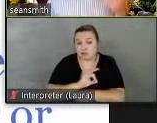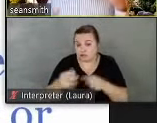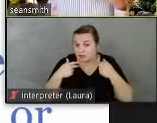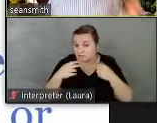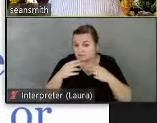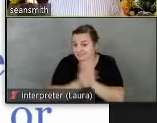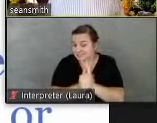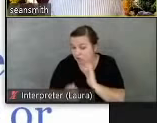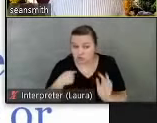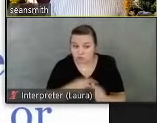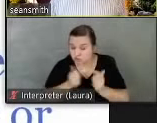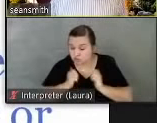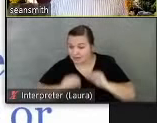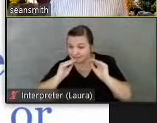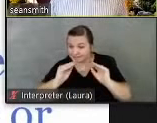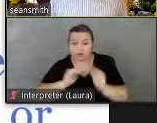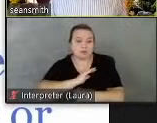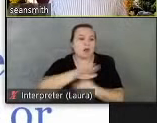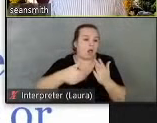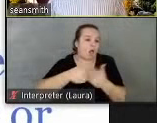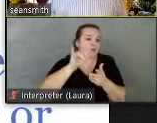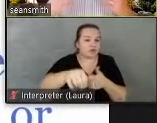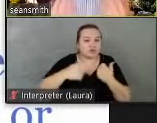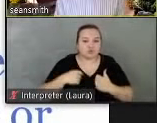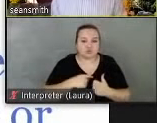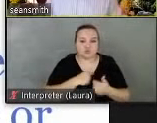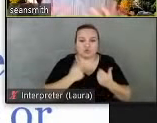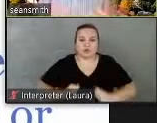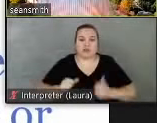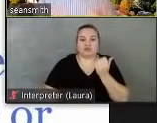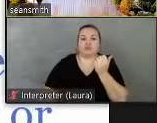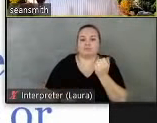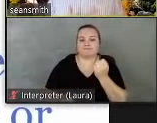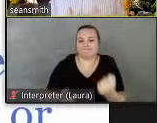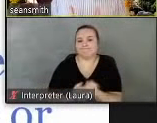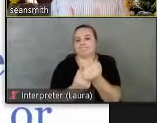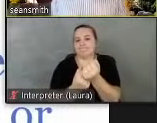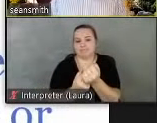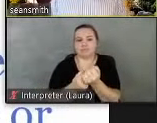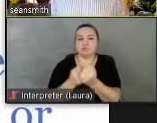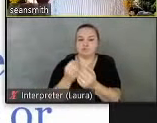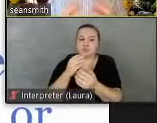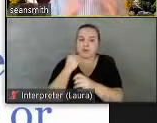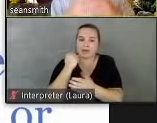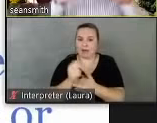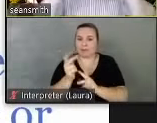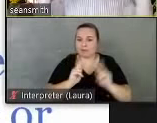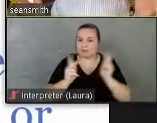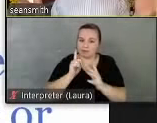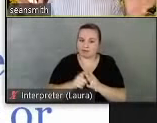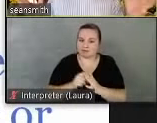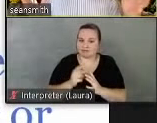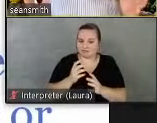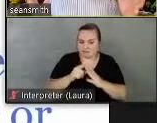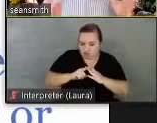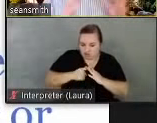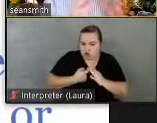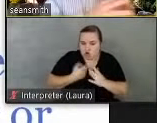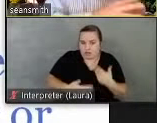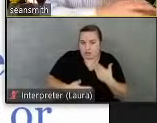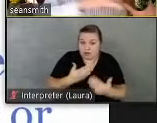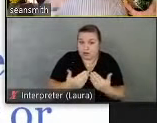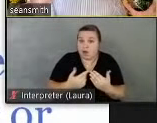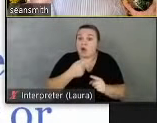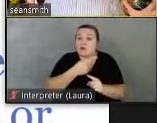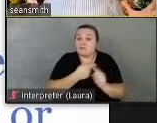But those are the things we're trying to reinforce that we can create to get to, folks started. And of course, from a building perspective, there's